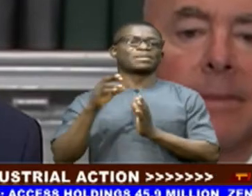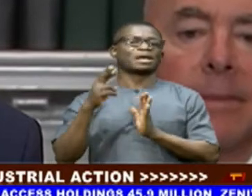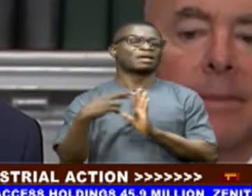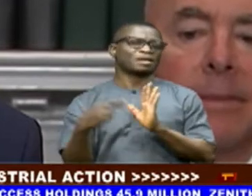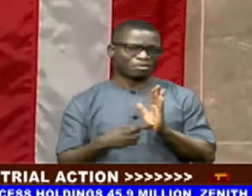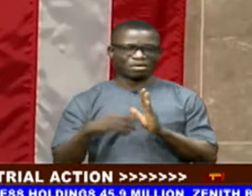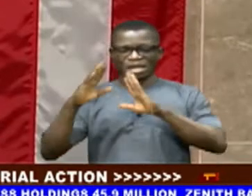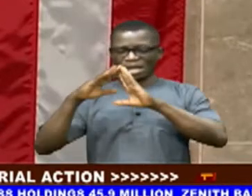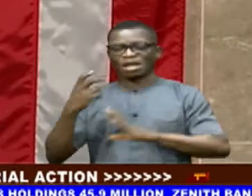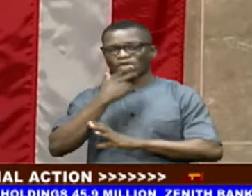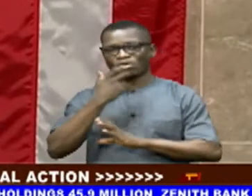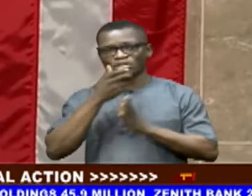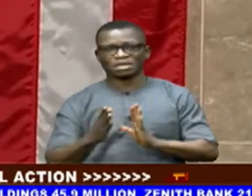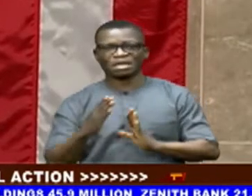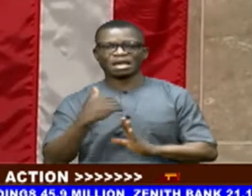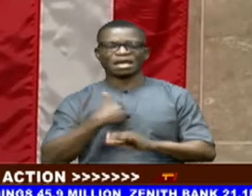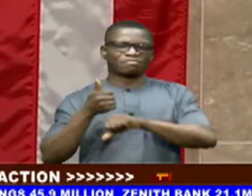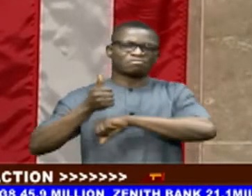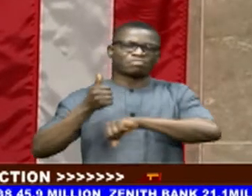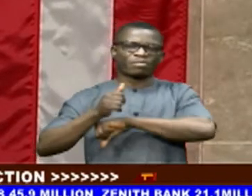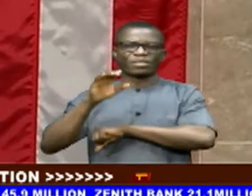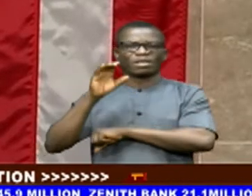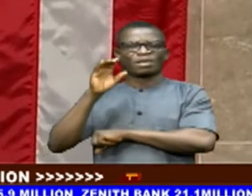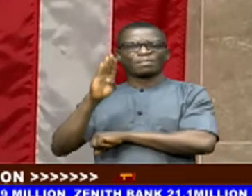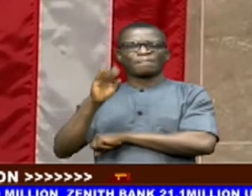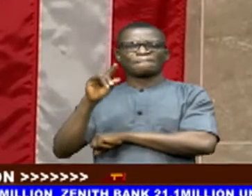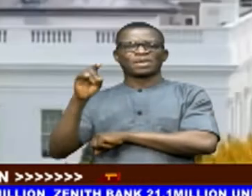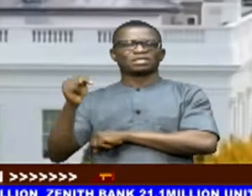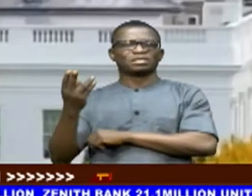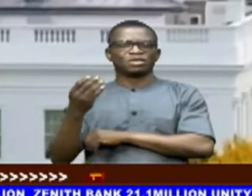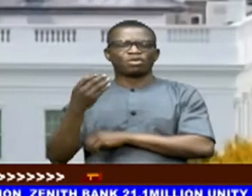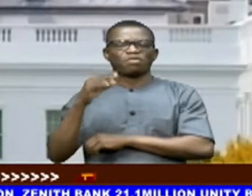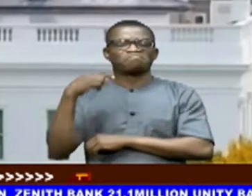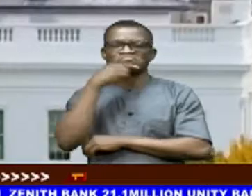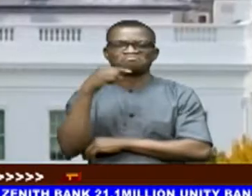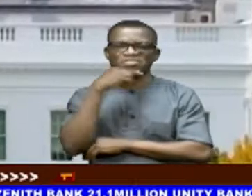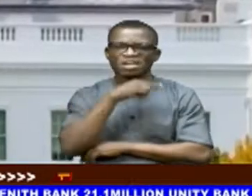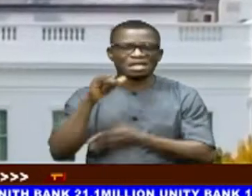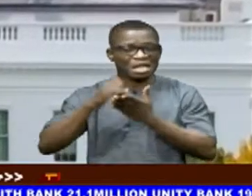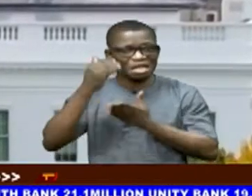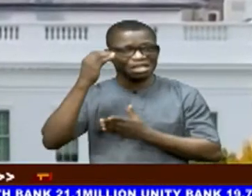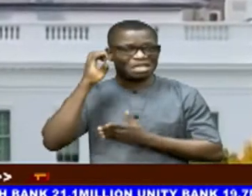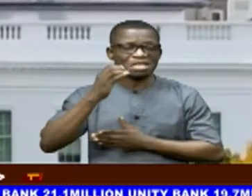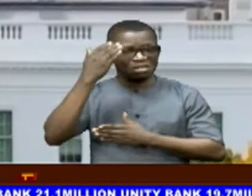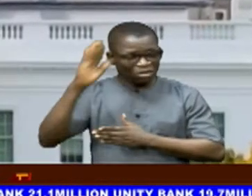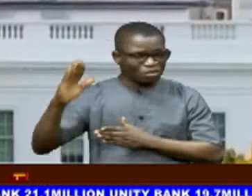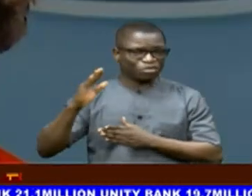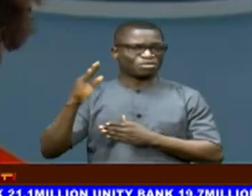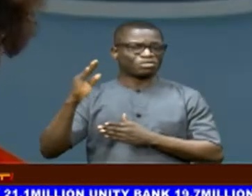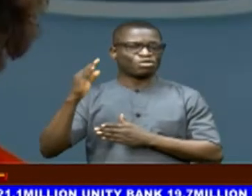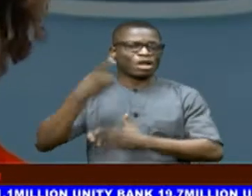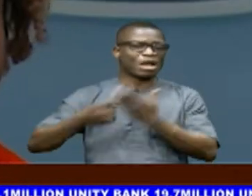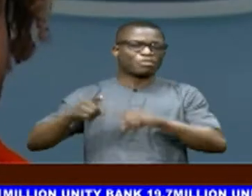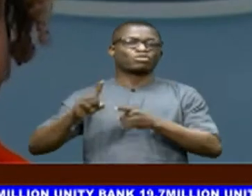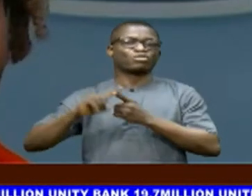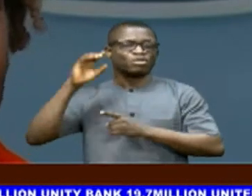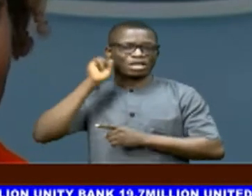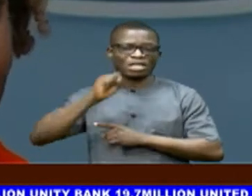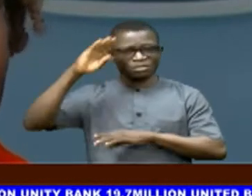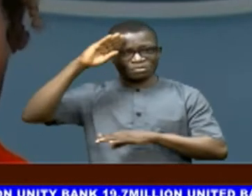McCarthy has accused Biden of lying about his knowledge of his son Hunter Biden's business dealings, which Republicans claim